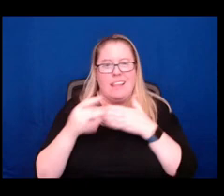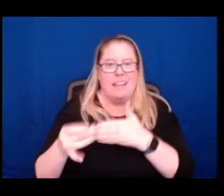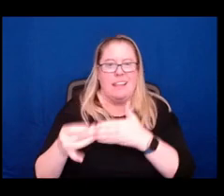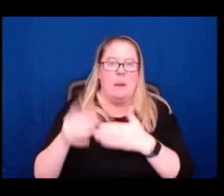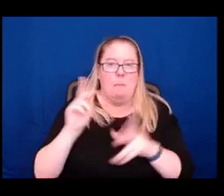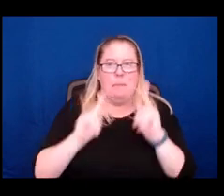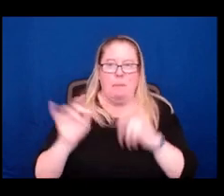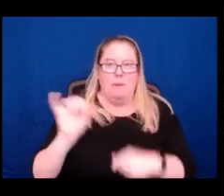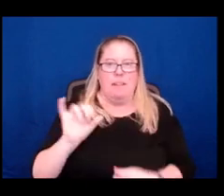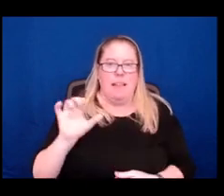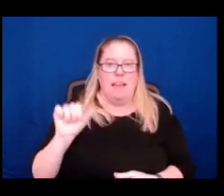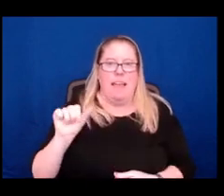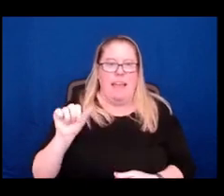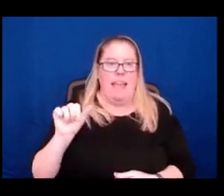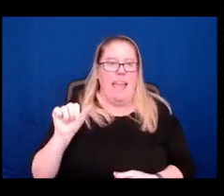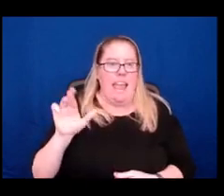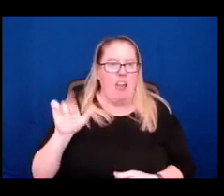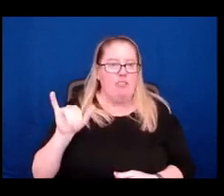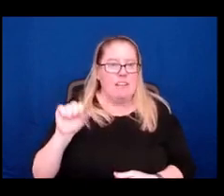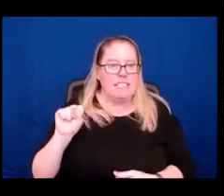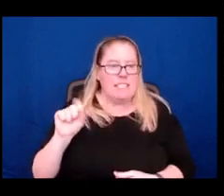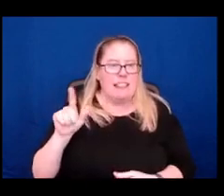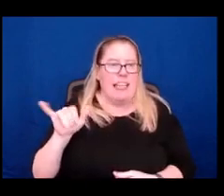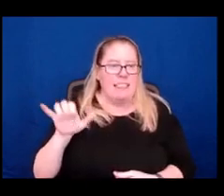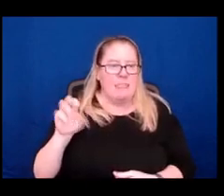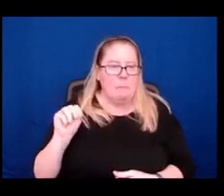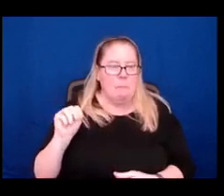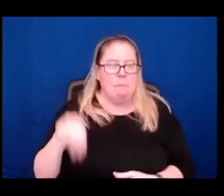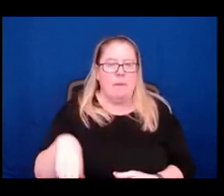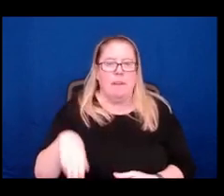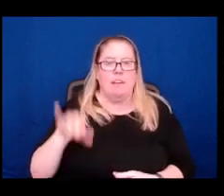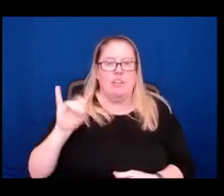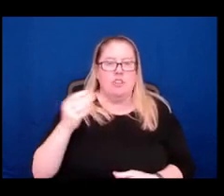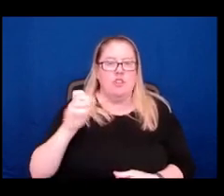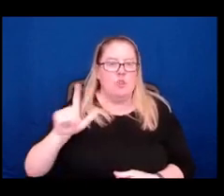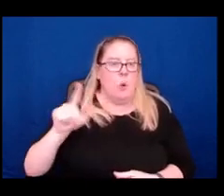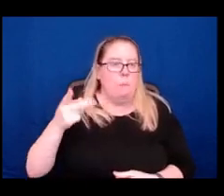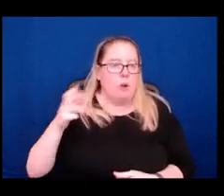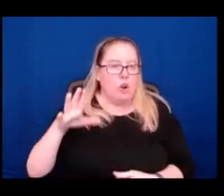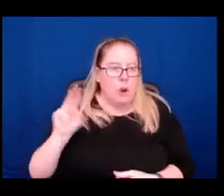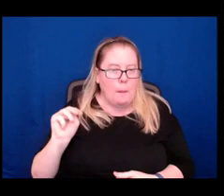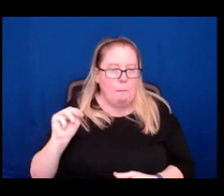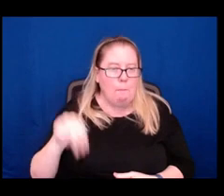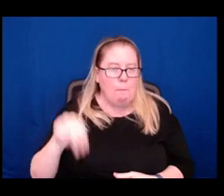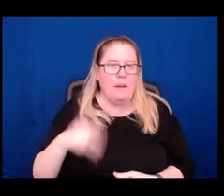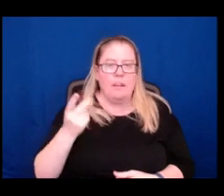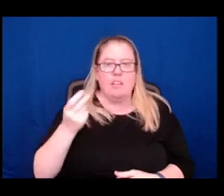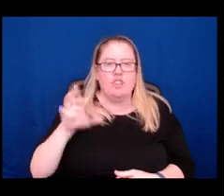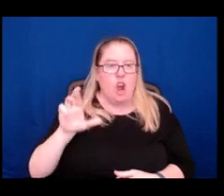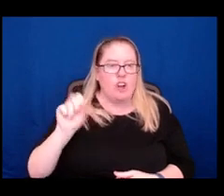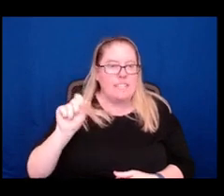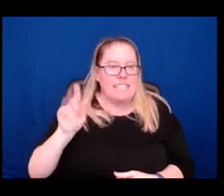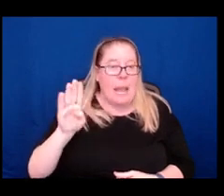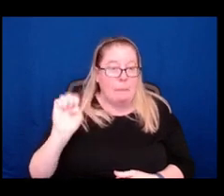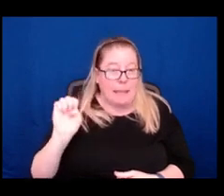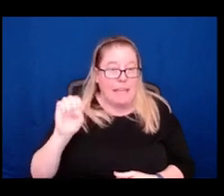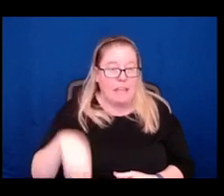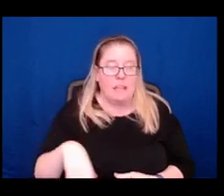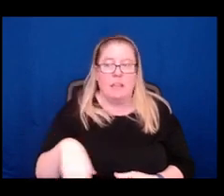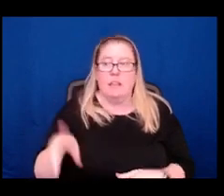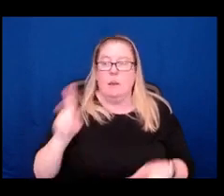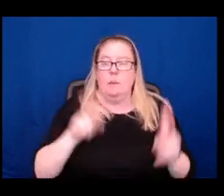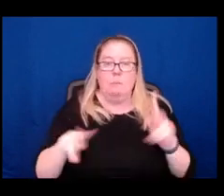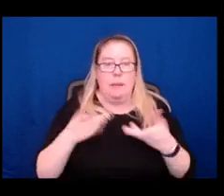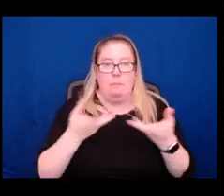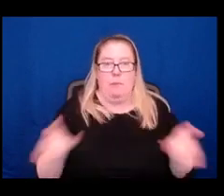like Eris Latham, Queen of Food, Jewel Pukram, and Dr. Sabi, people who